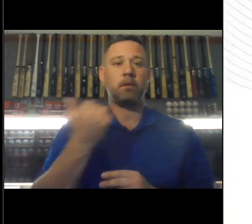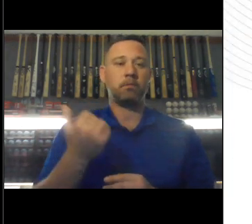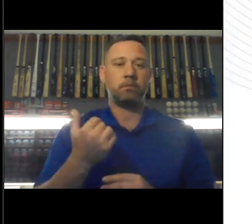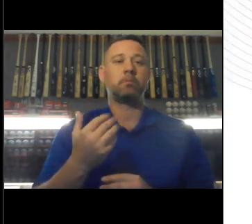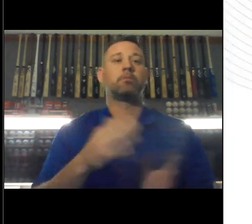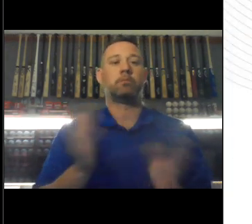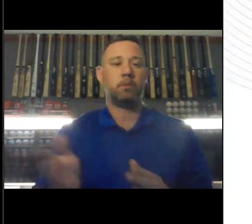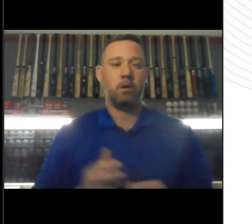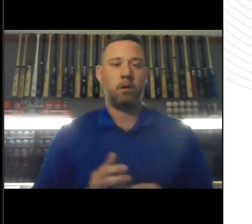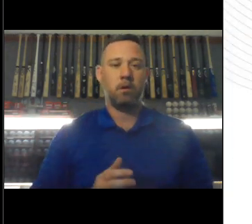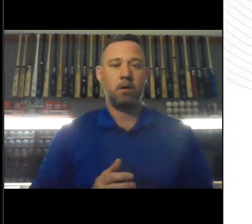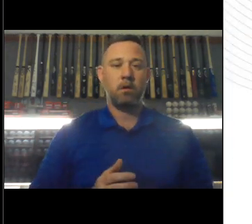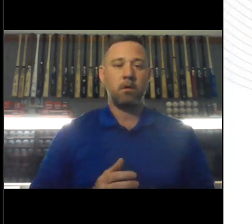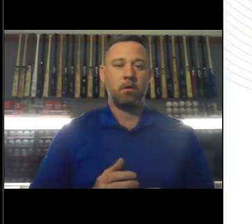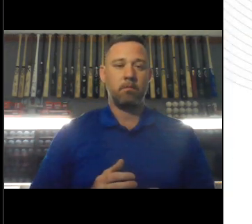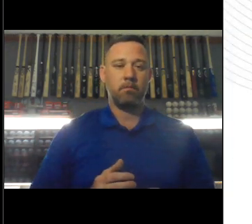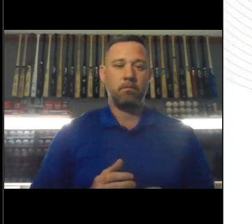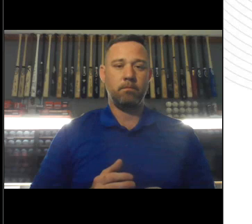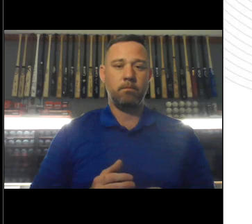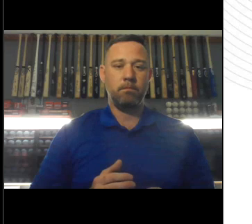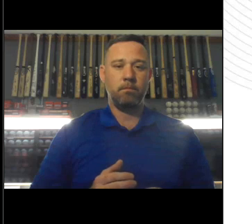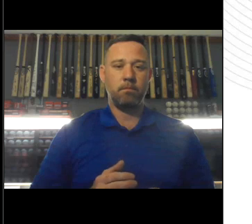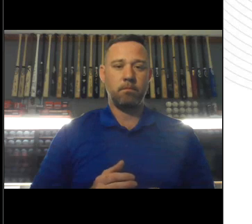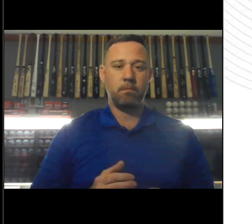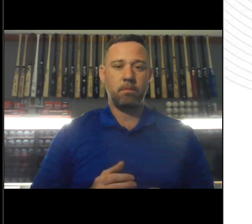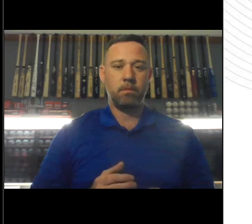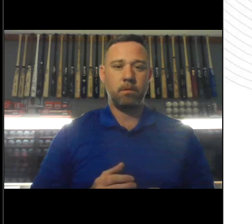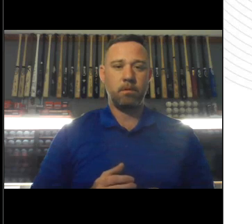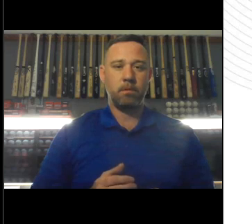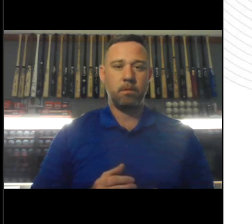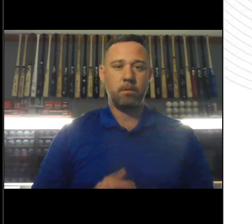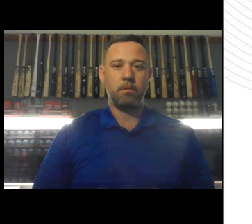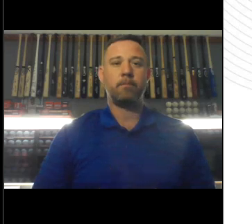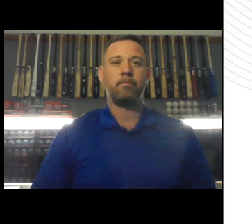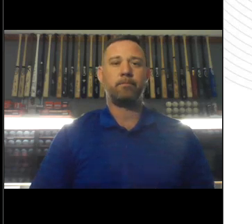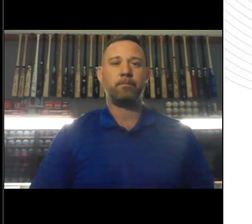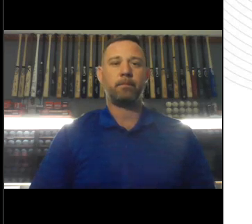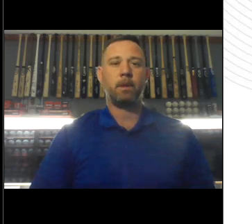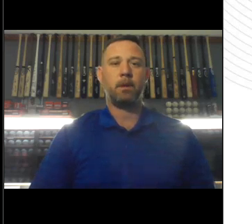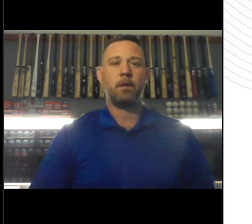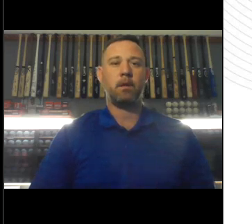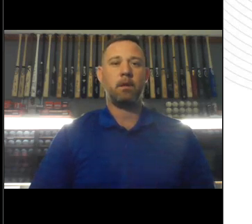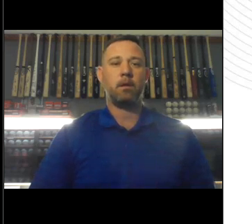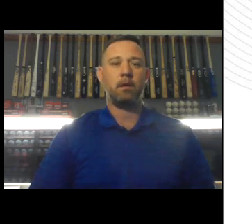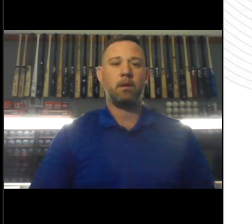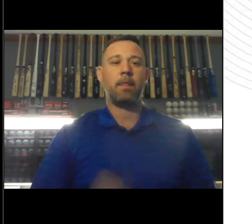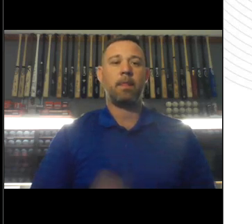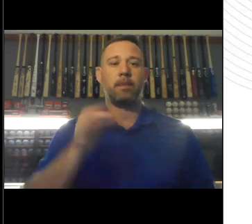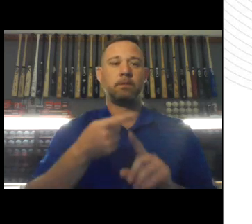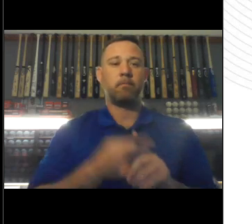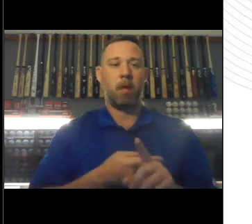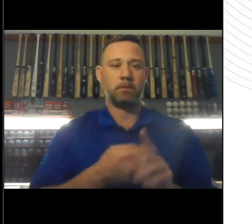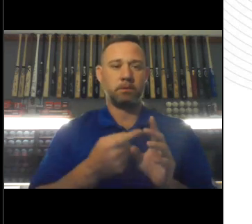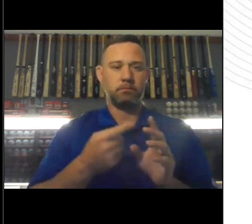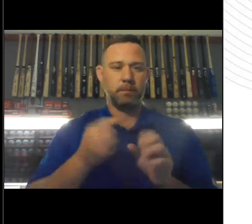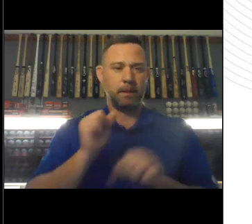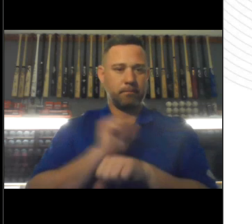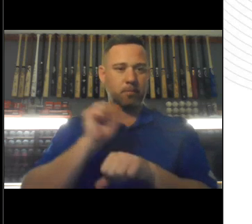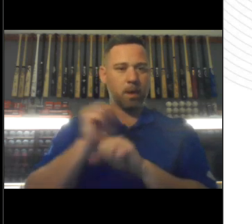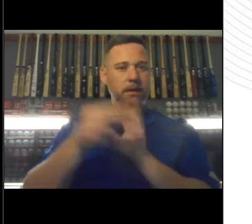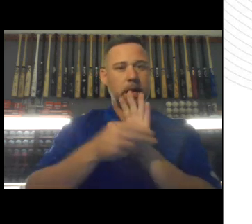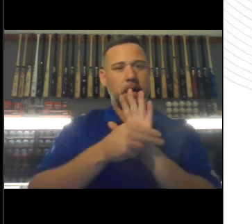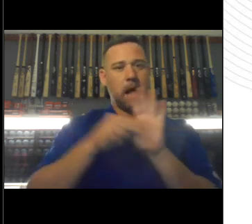control now. Ooh, that's nice. So this month's employee highlight at Caltrans,